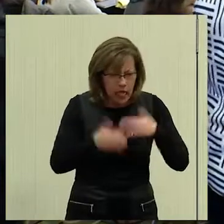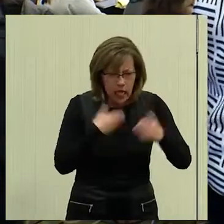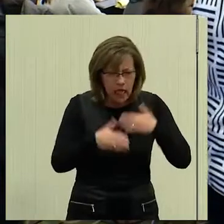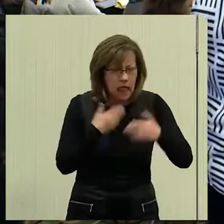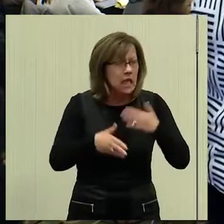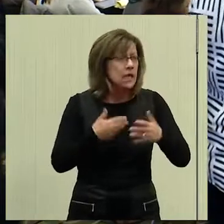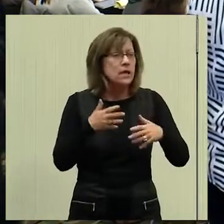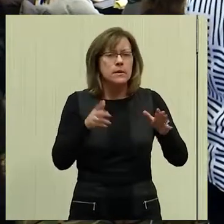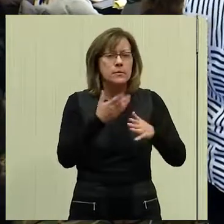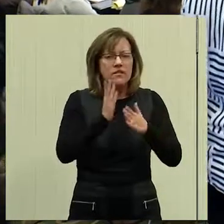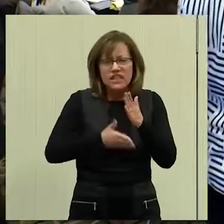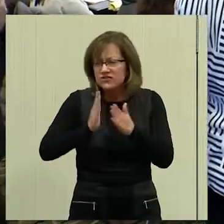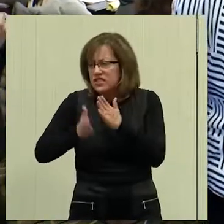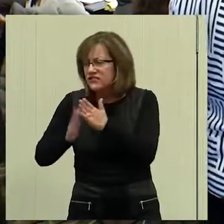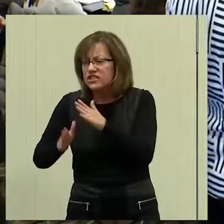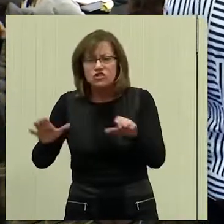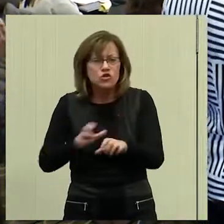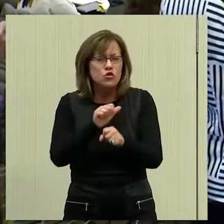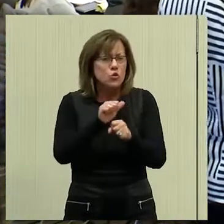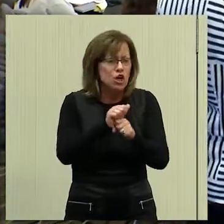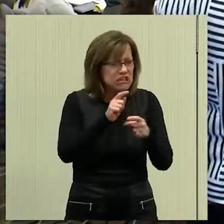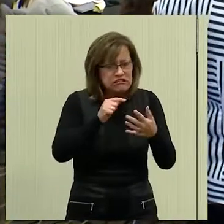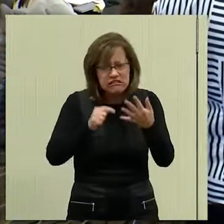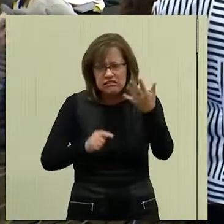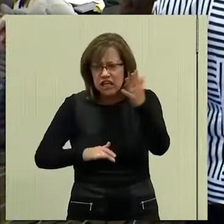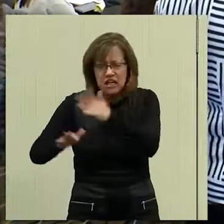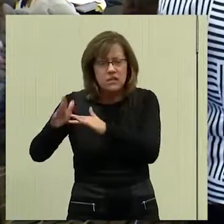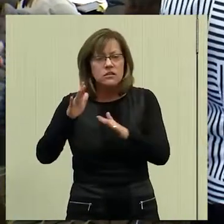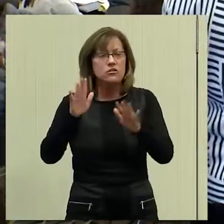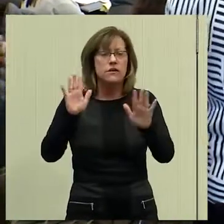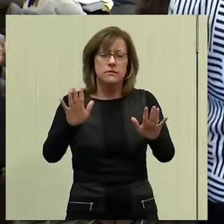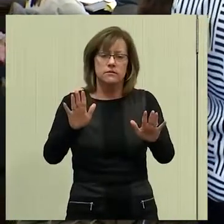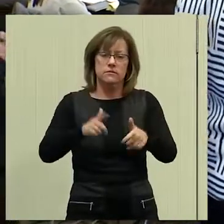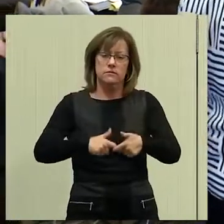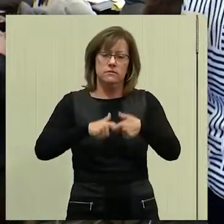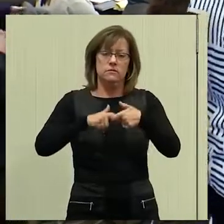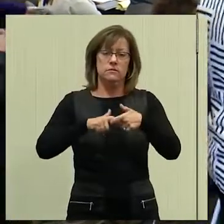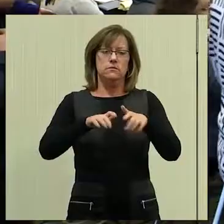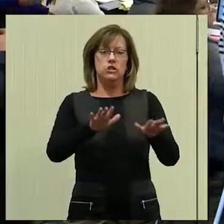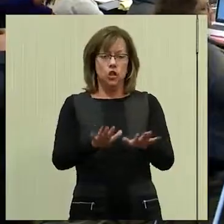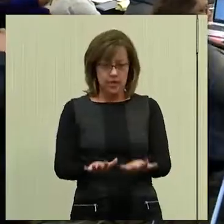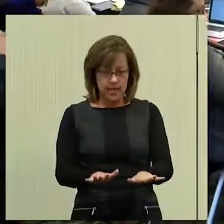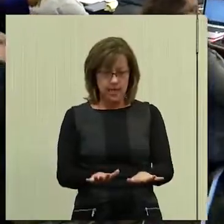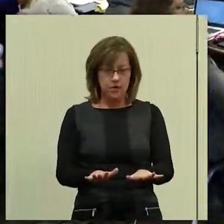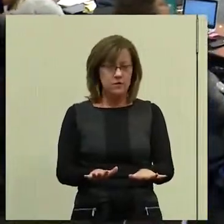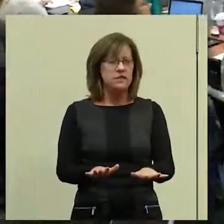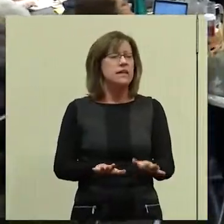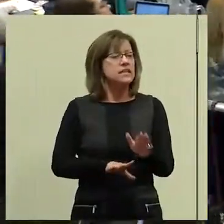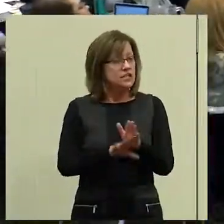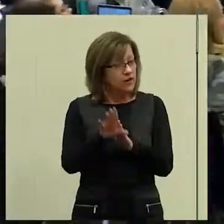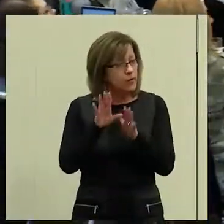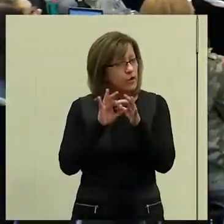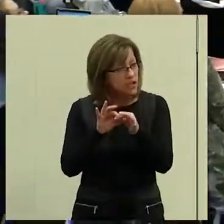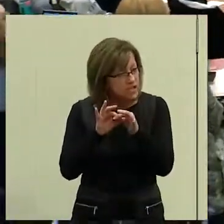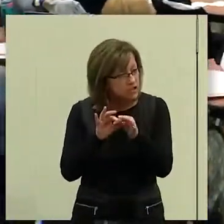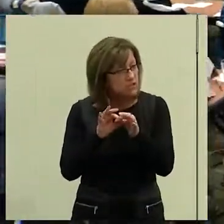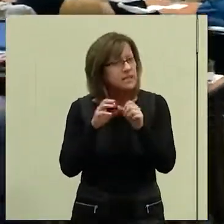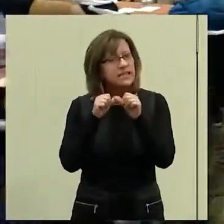do the task, and you have to slow down and go, okay, no, we got to develop the relationships